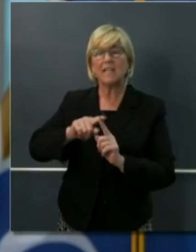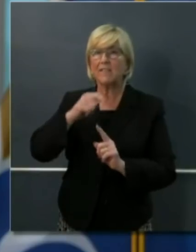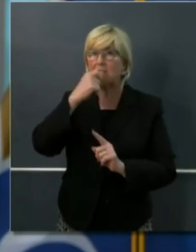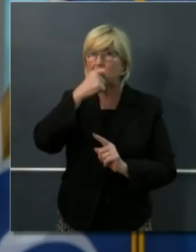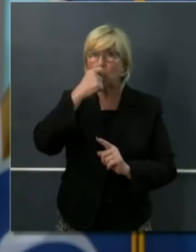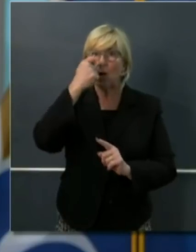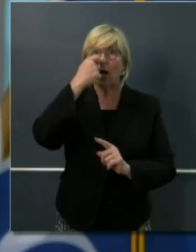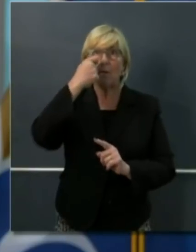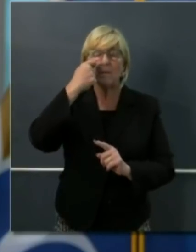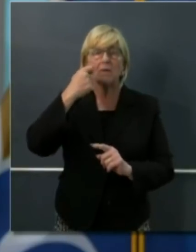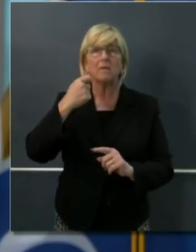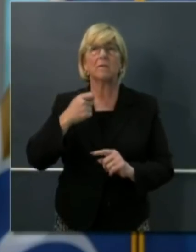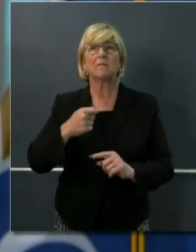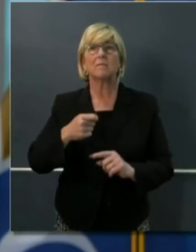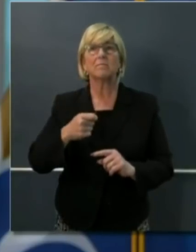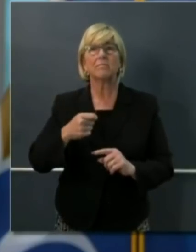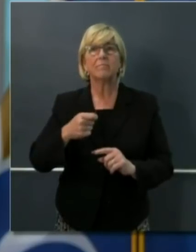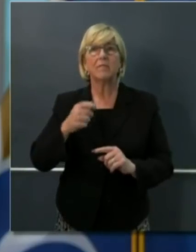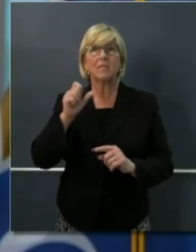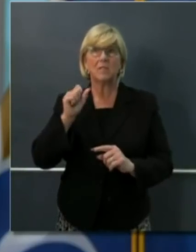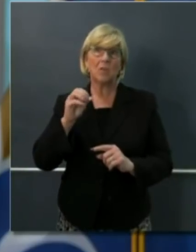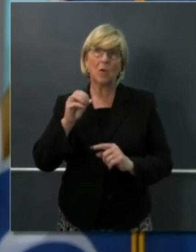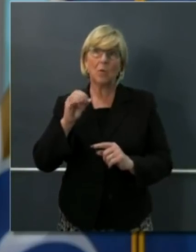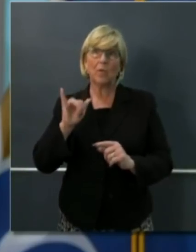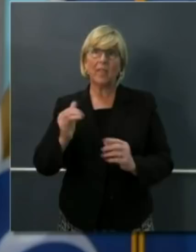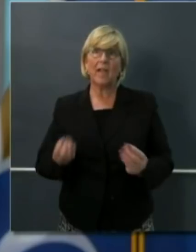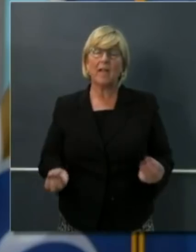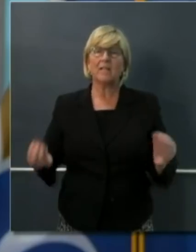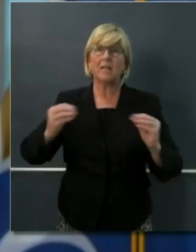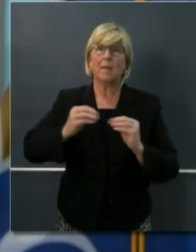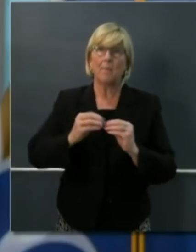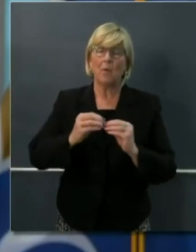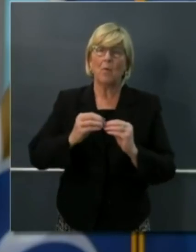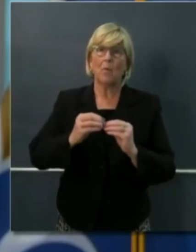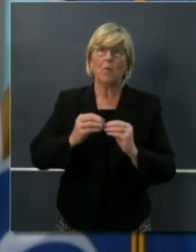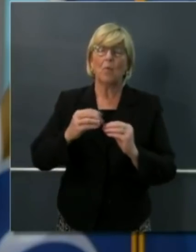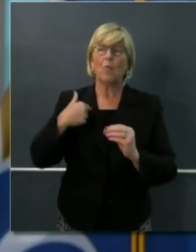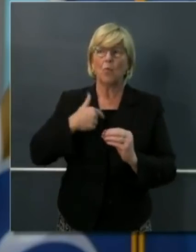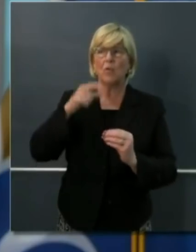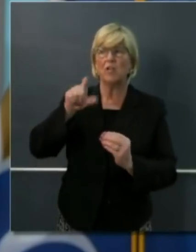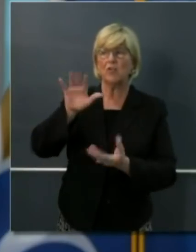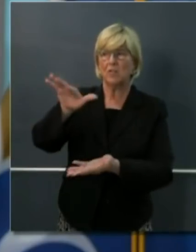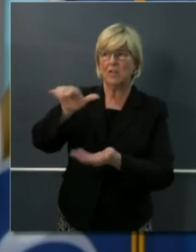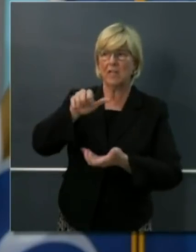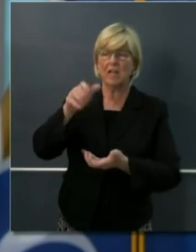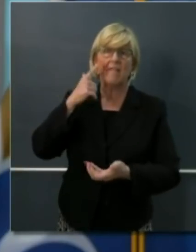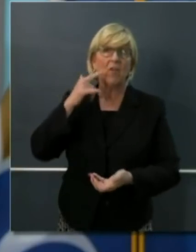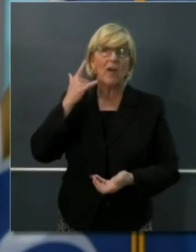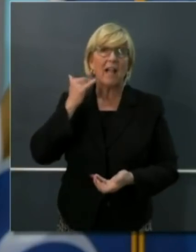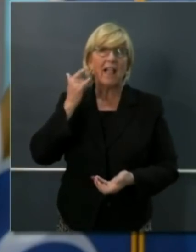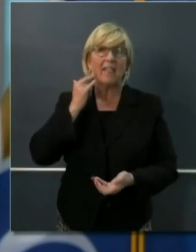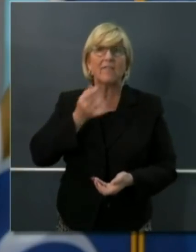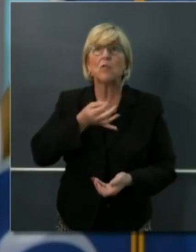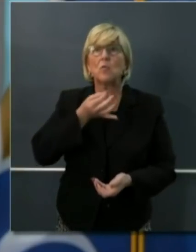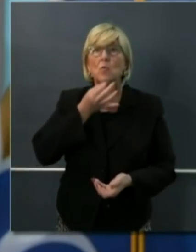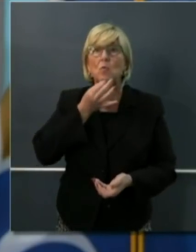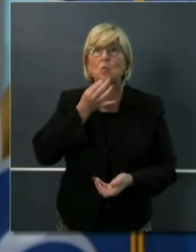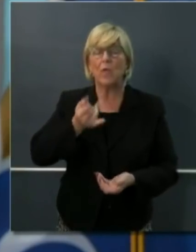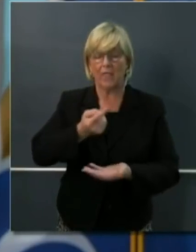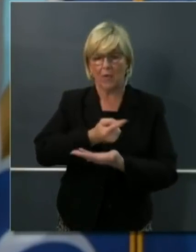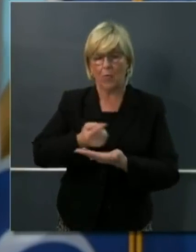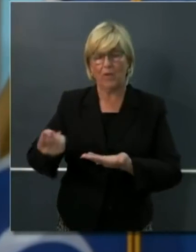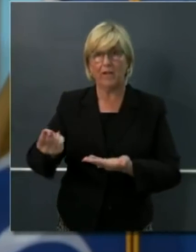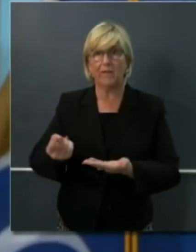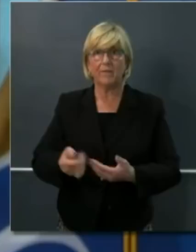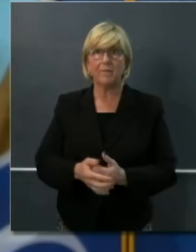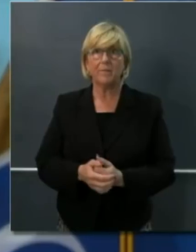collect 100,000 specimen samples. That will be forthcoming to the state of California this week. He said then we will